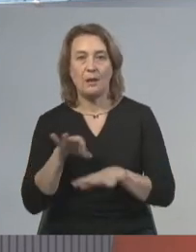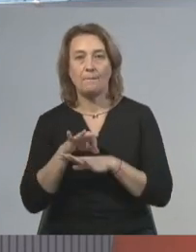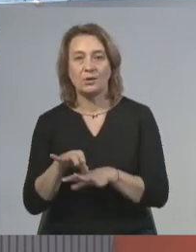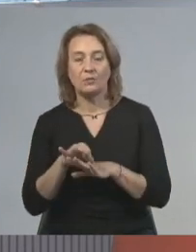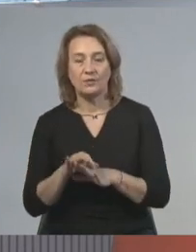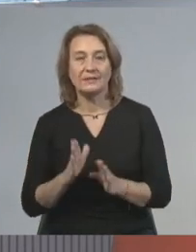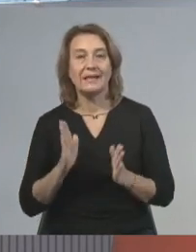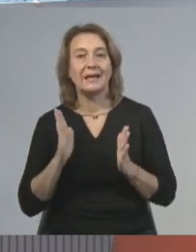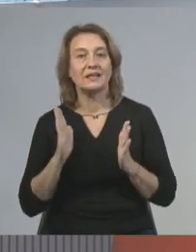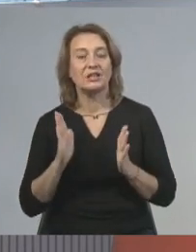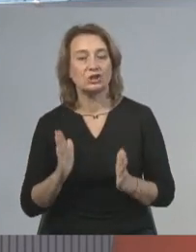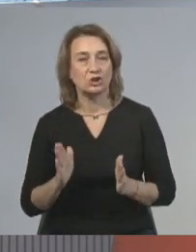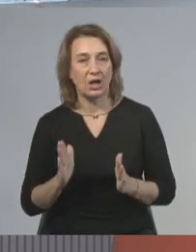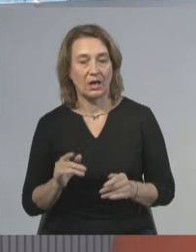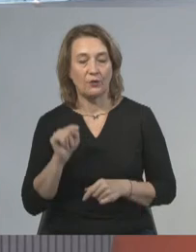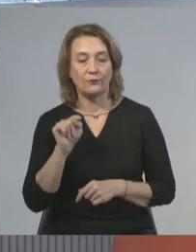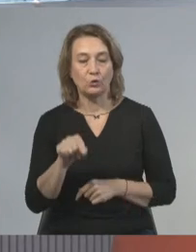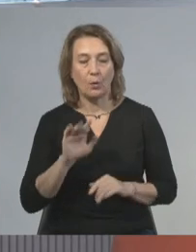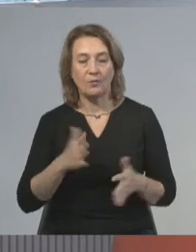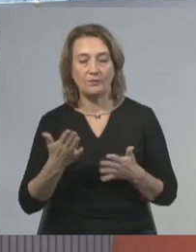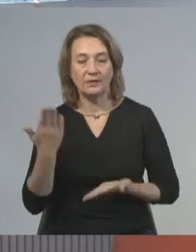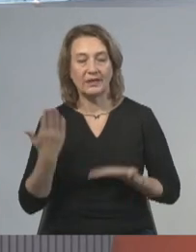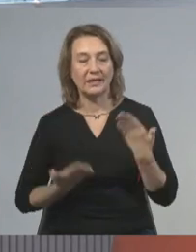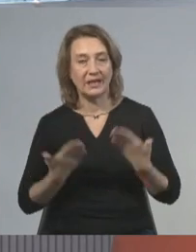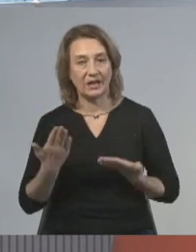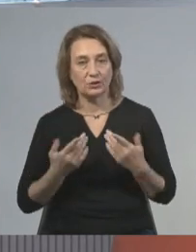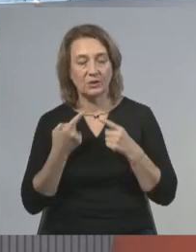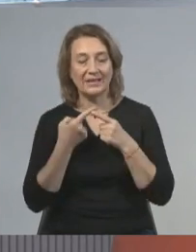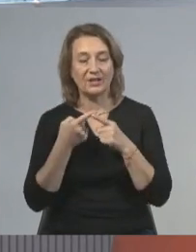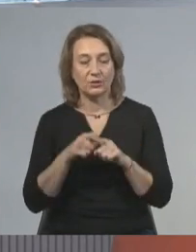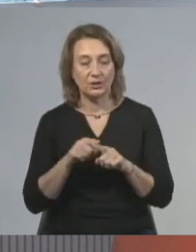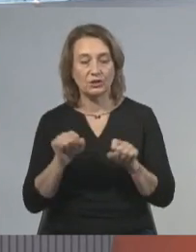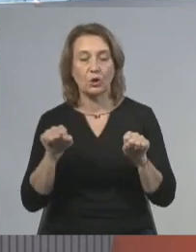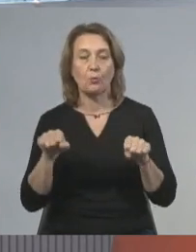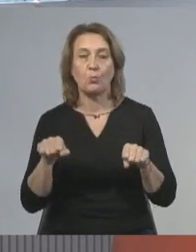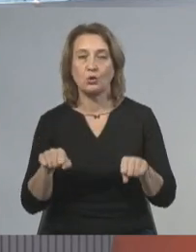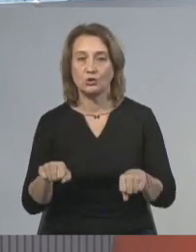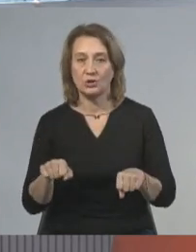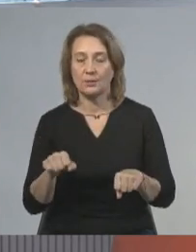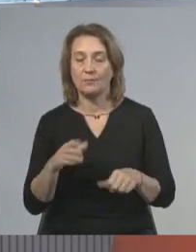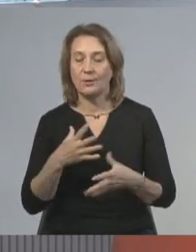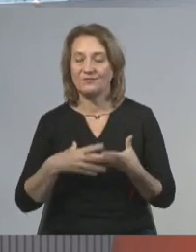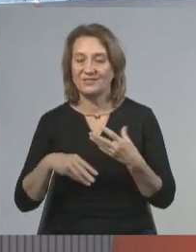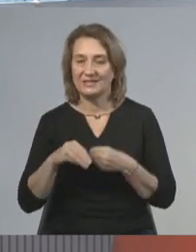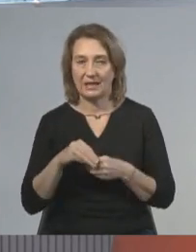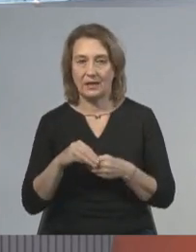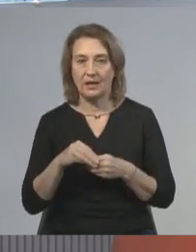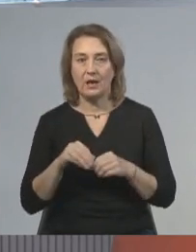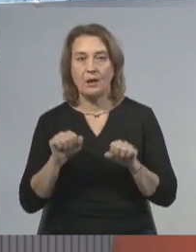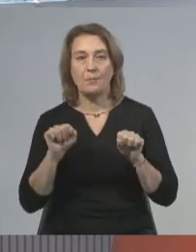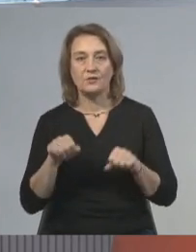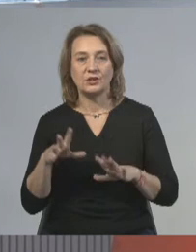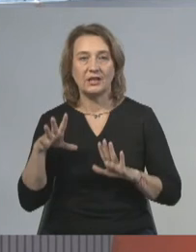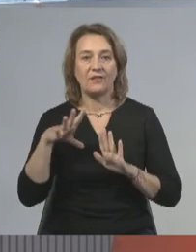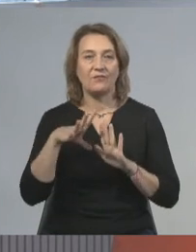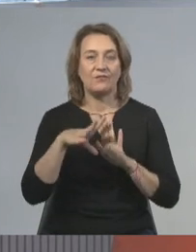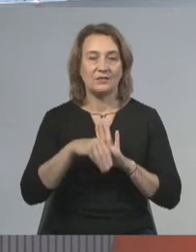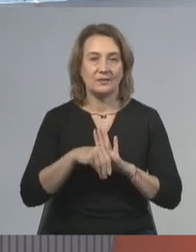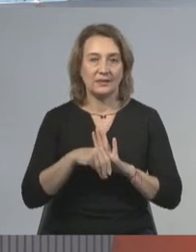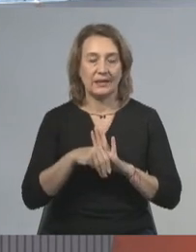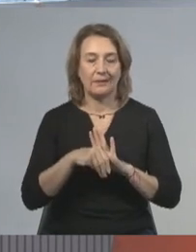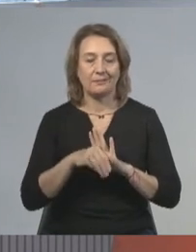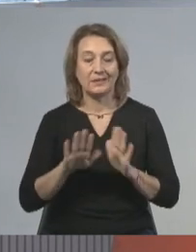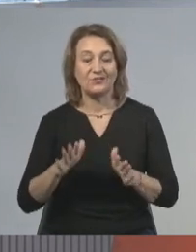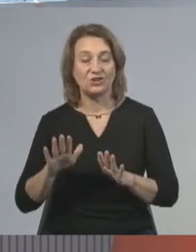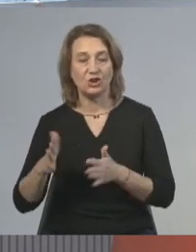say that some elections cannot be carried out on certain territory if theoretical well theoretically it is possible of course